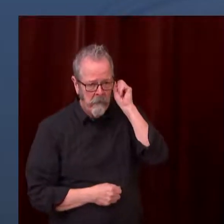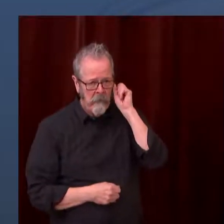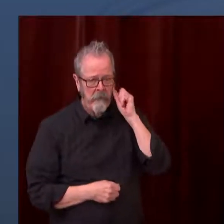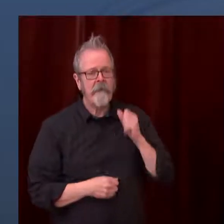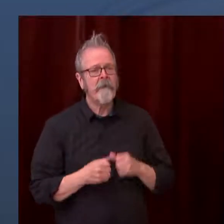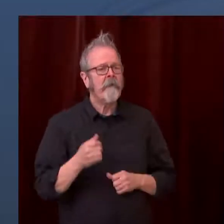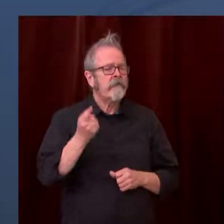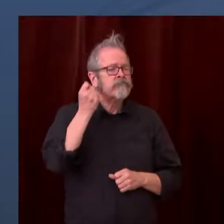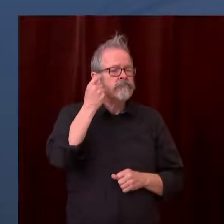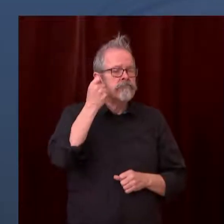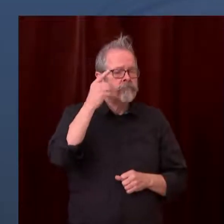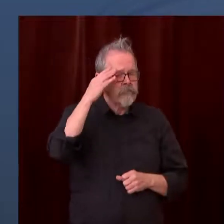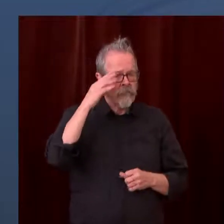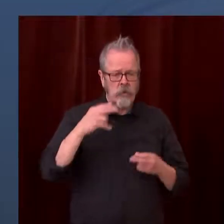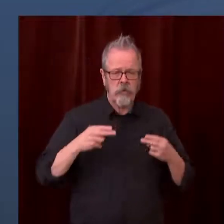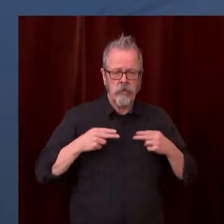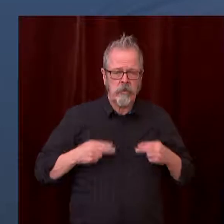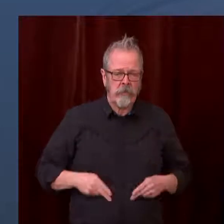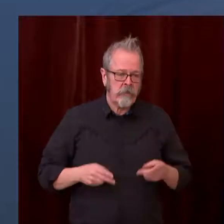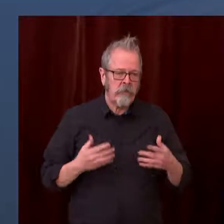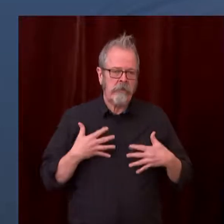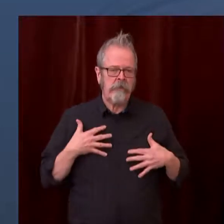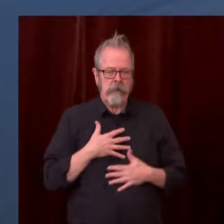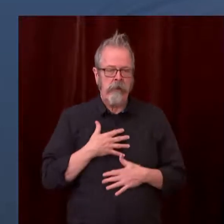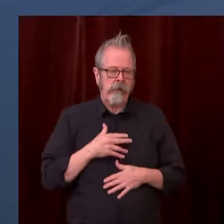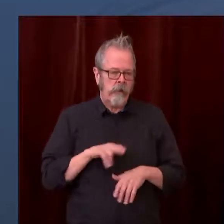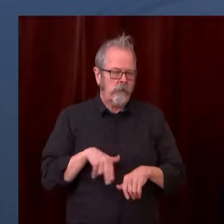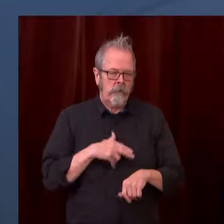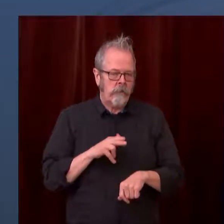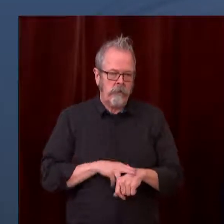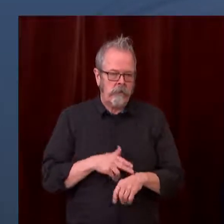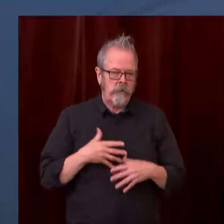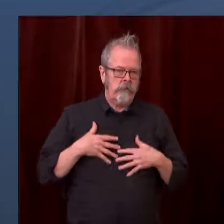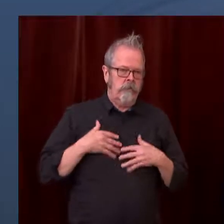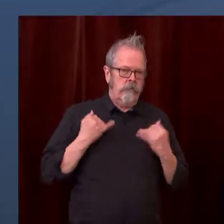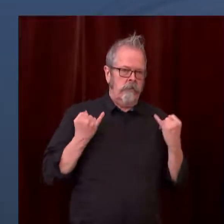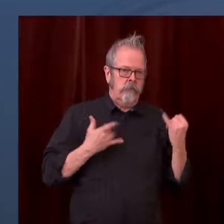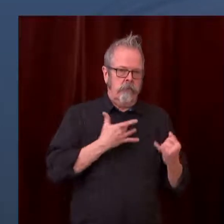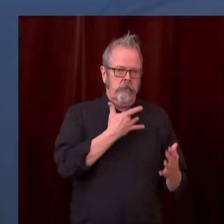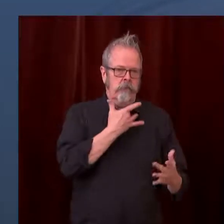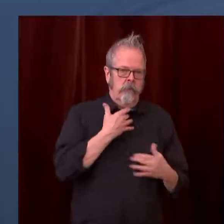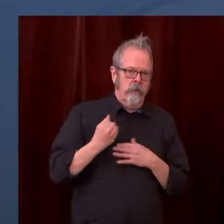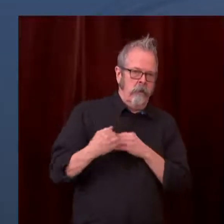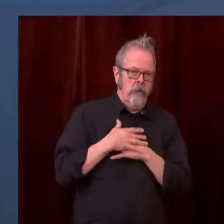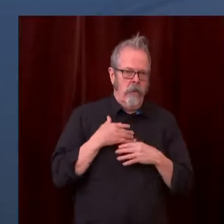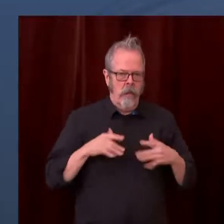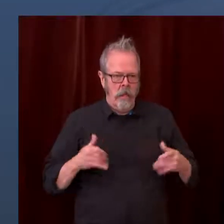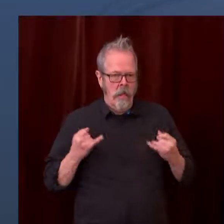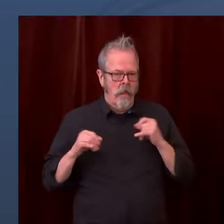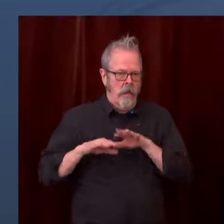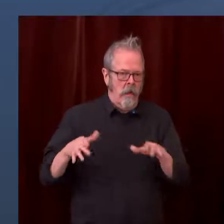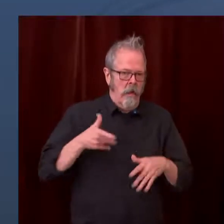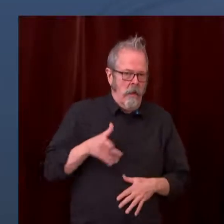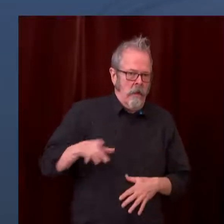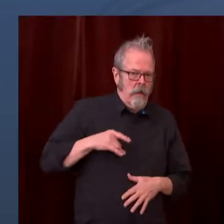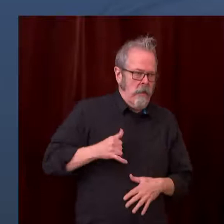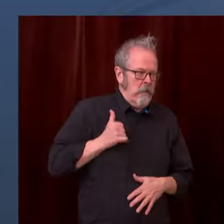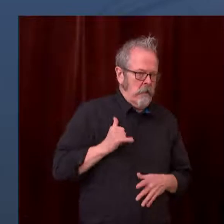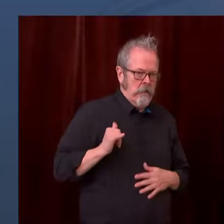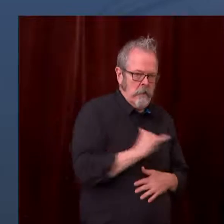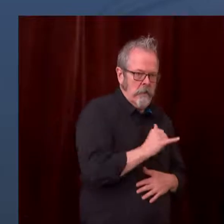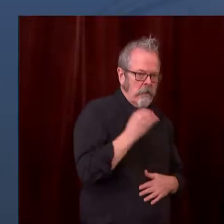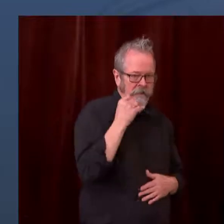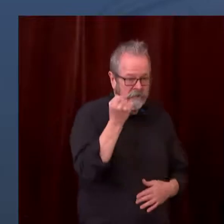confidence, which also is very important in our community. I think there's a reason that the information I'm sharing will hopefully give people more